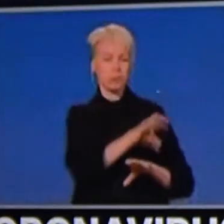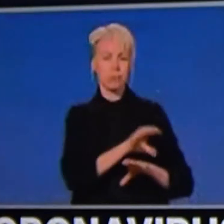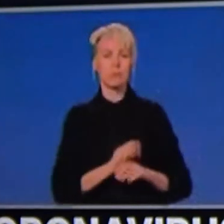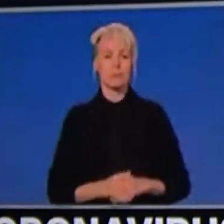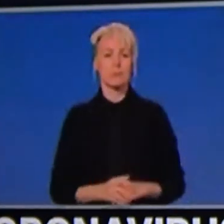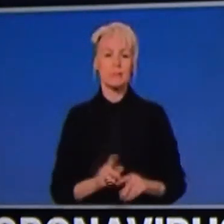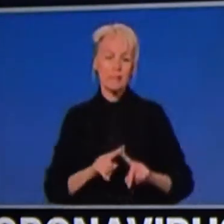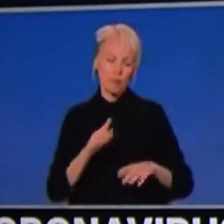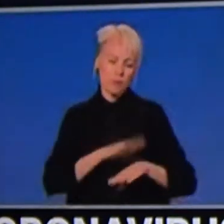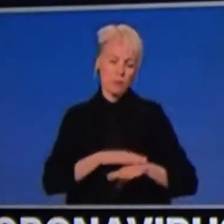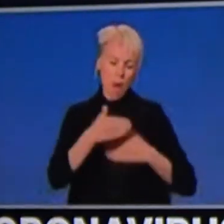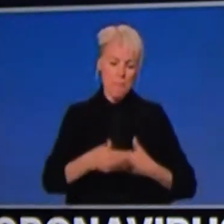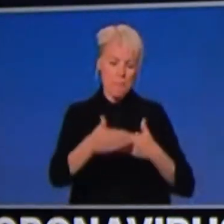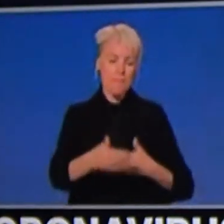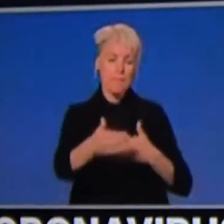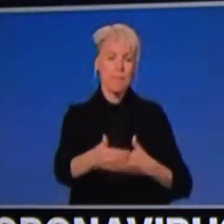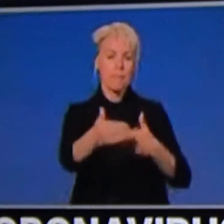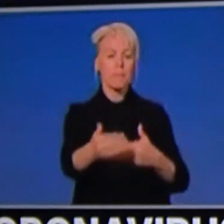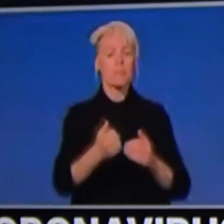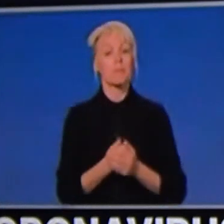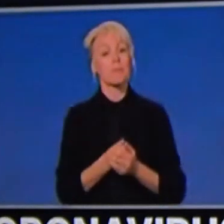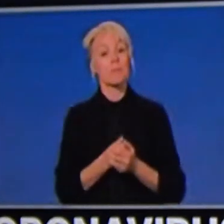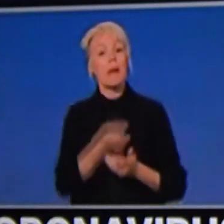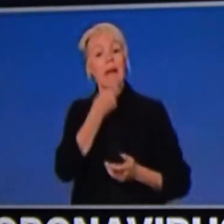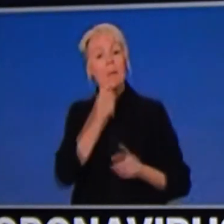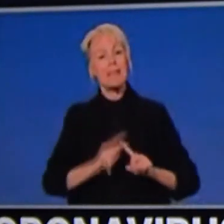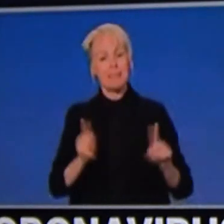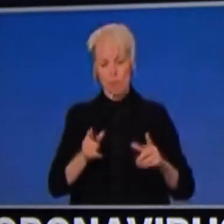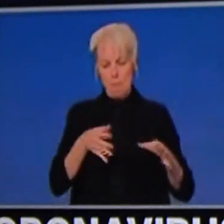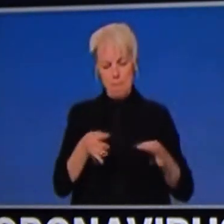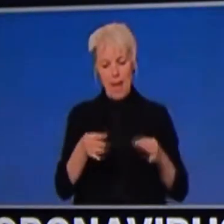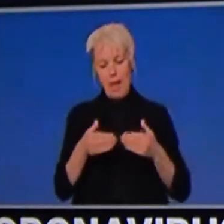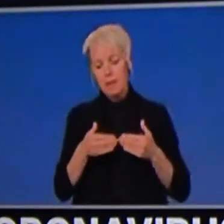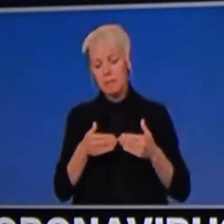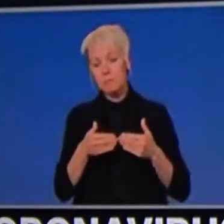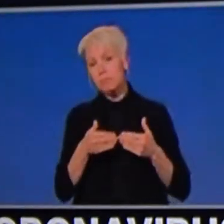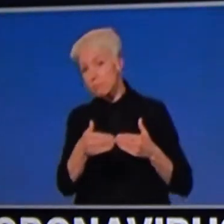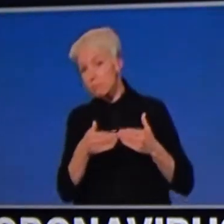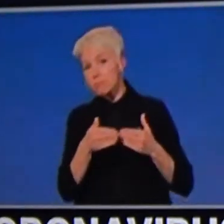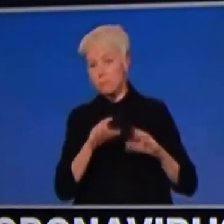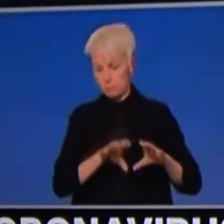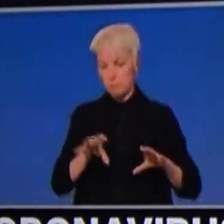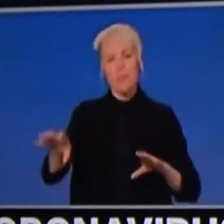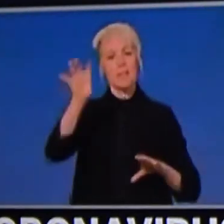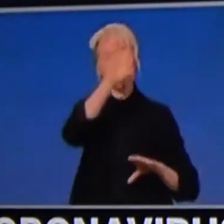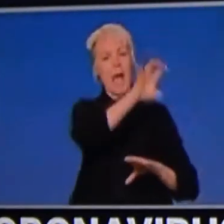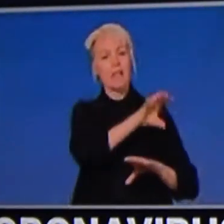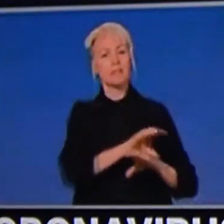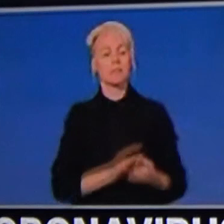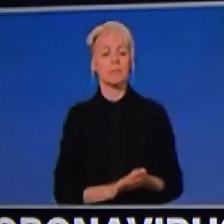South Australia have a bit more time as to how they will conceive what they might do in a few weeks' time. ACT the